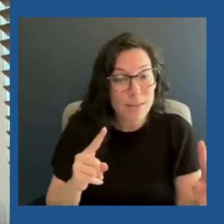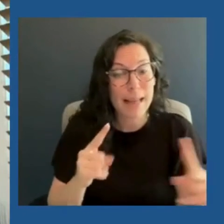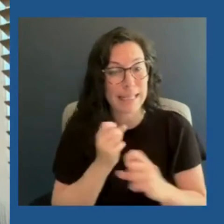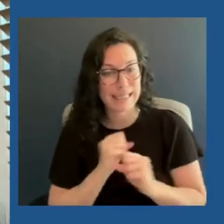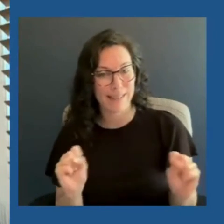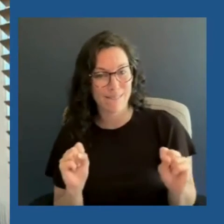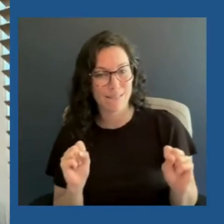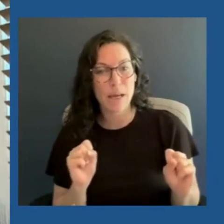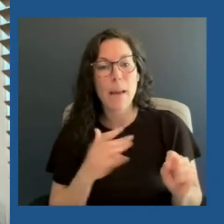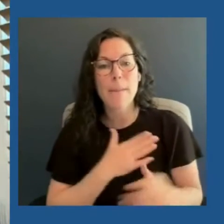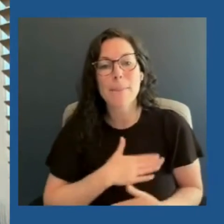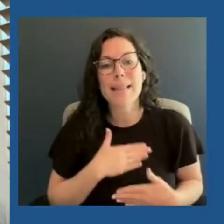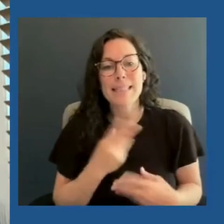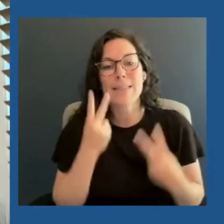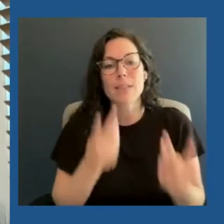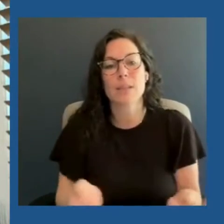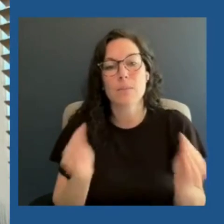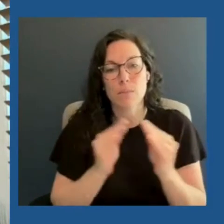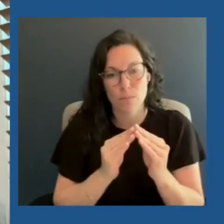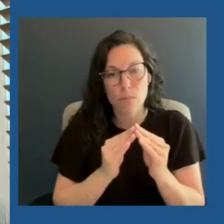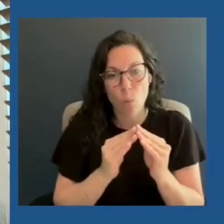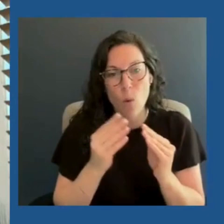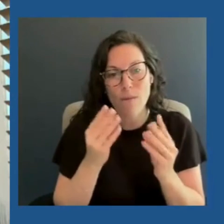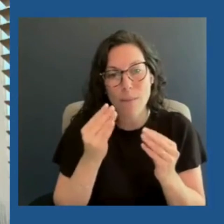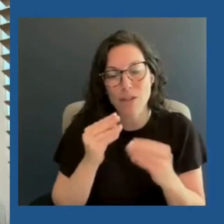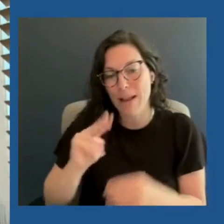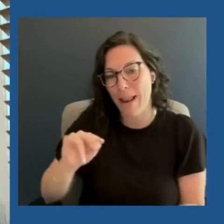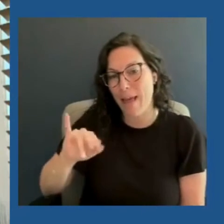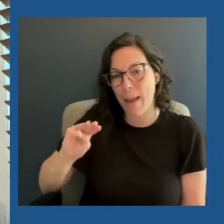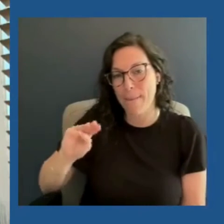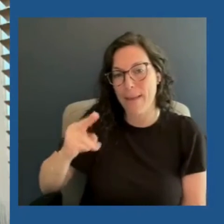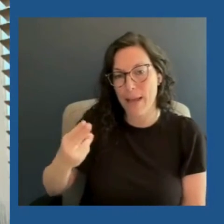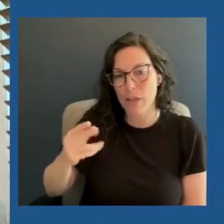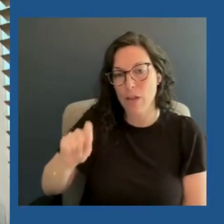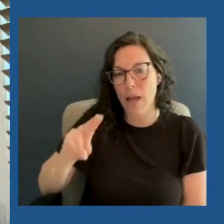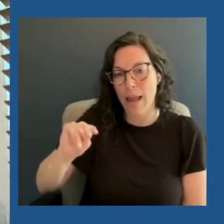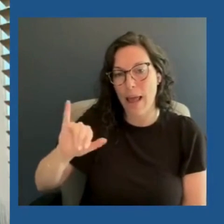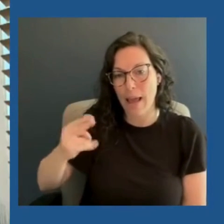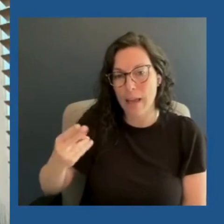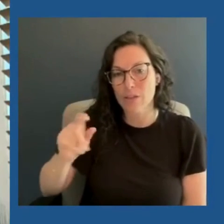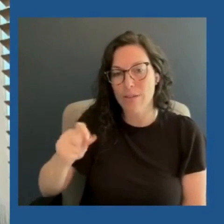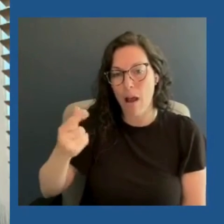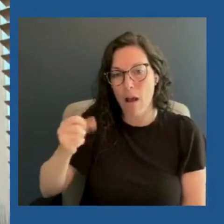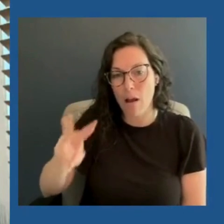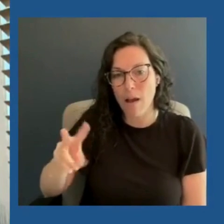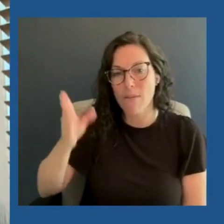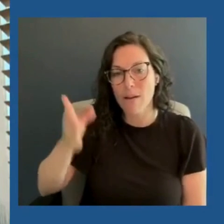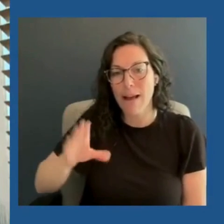nimh.nih.gov/clinical trials. Thank you and stay well.